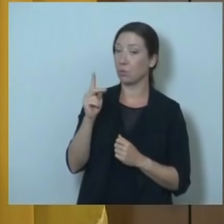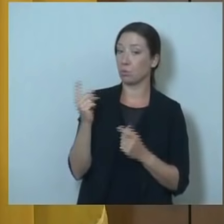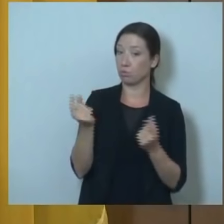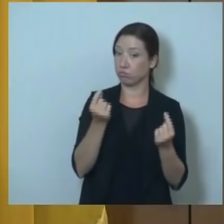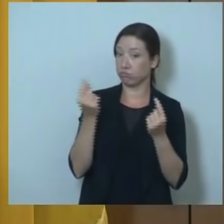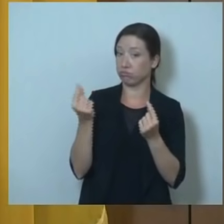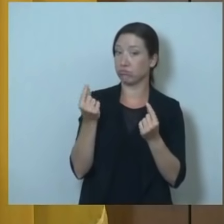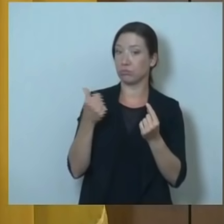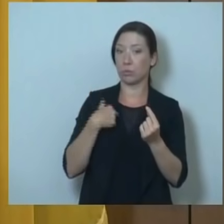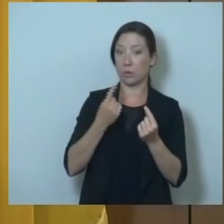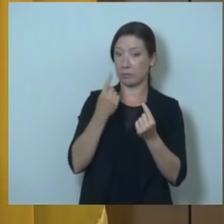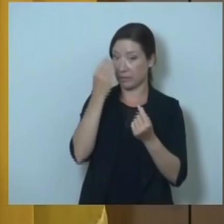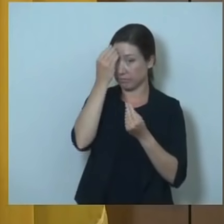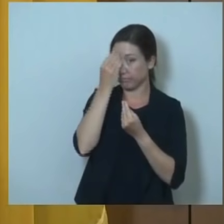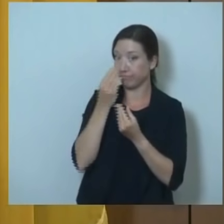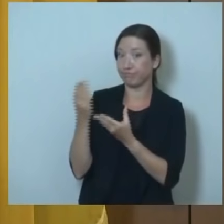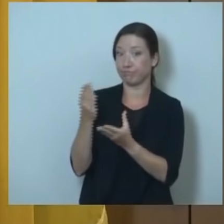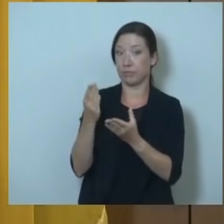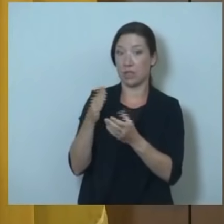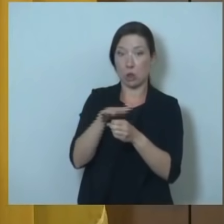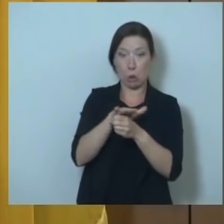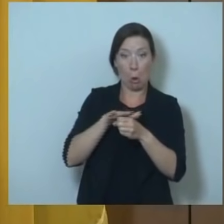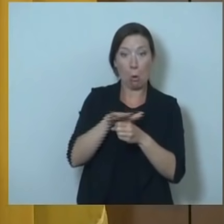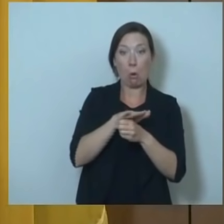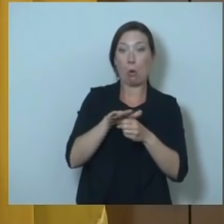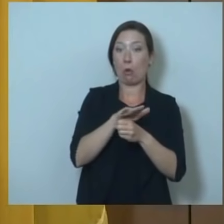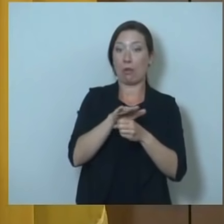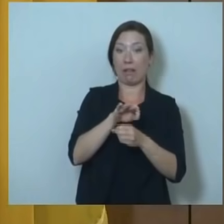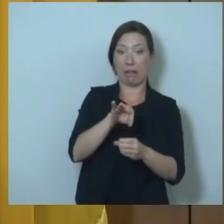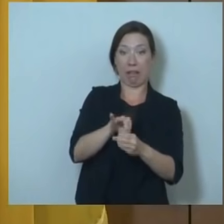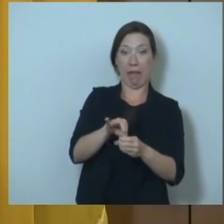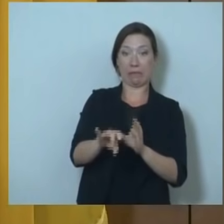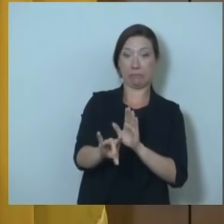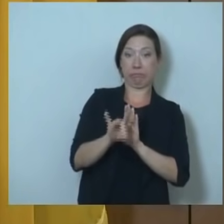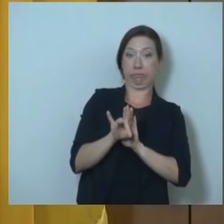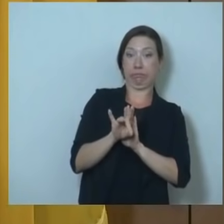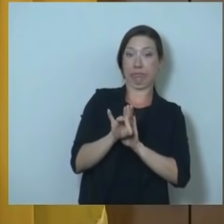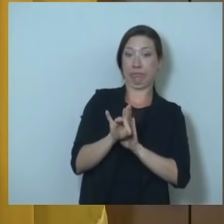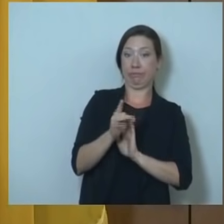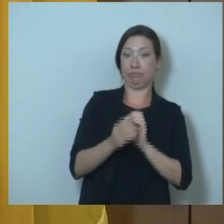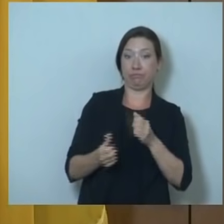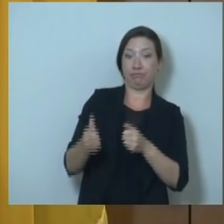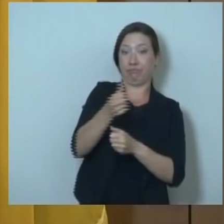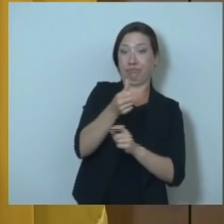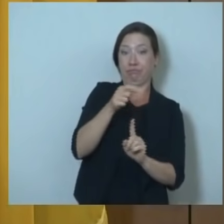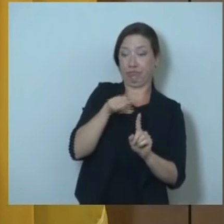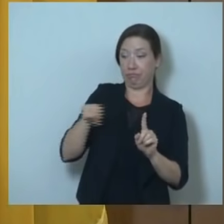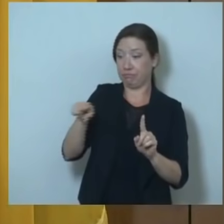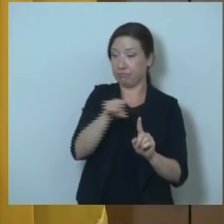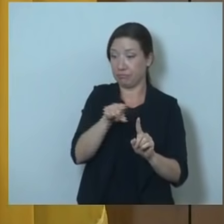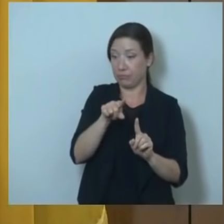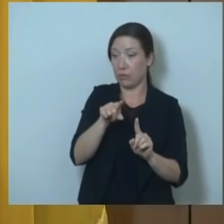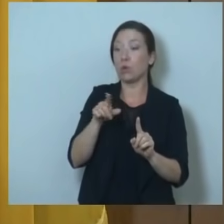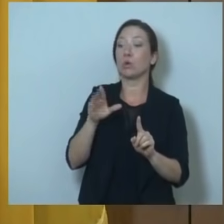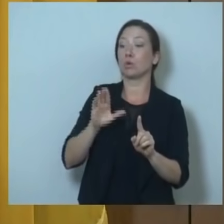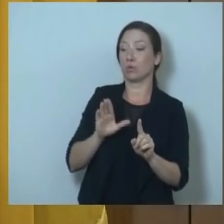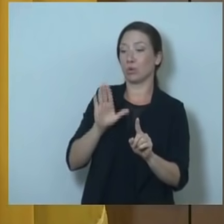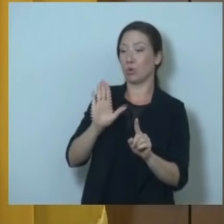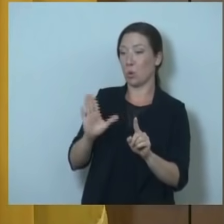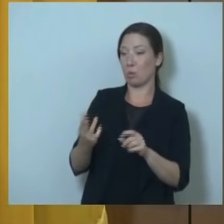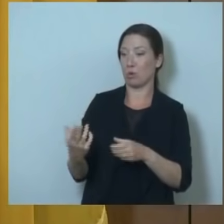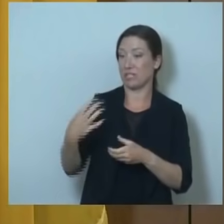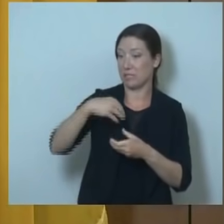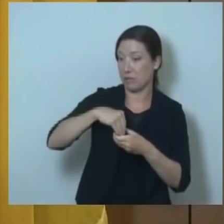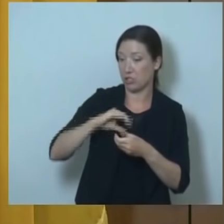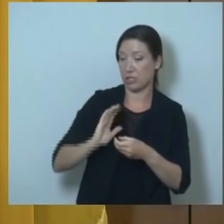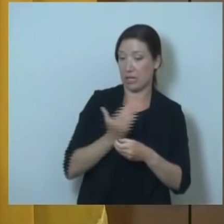local elected officials that their participation in looking at safe, economic recovery practices is not